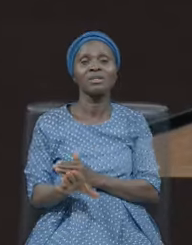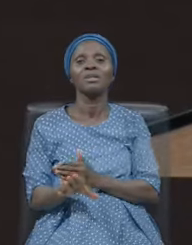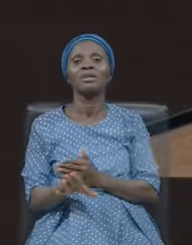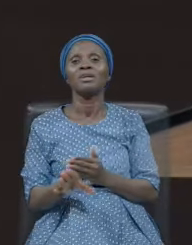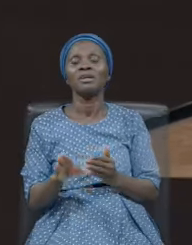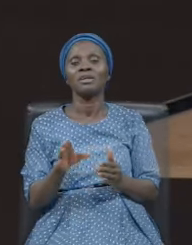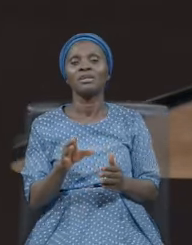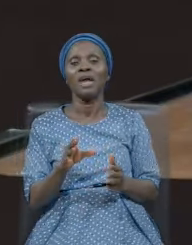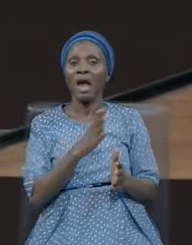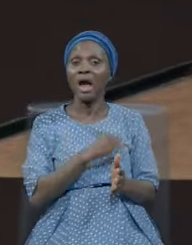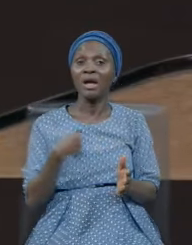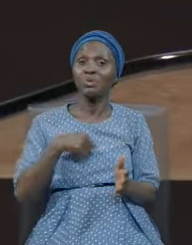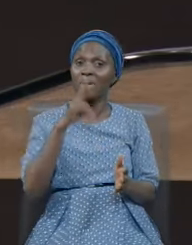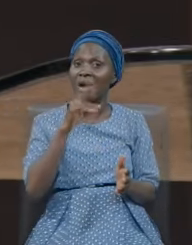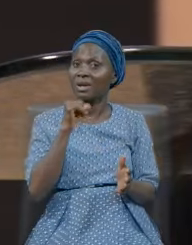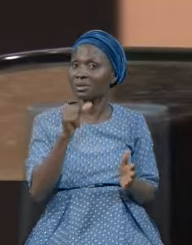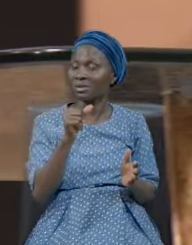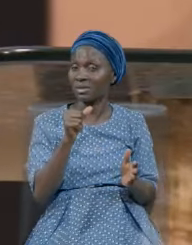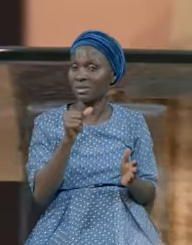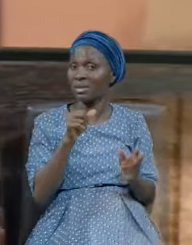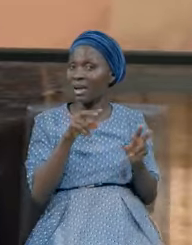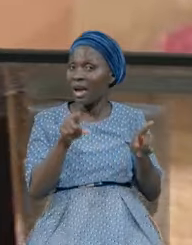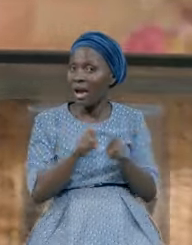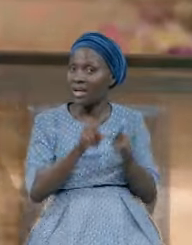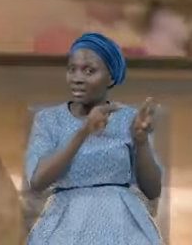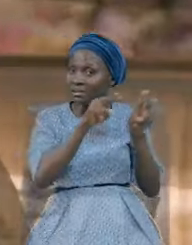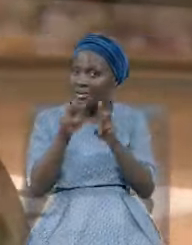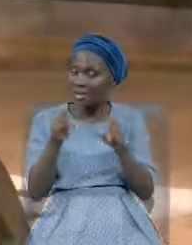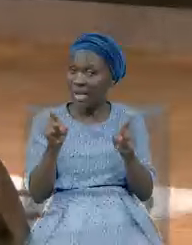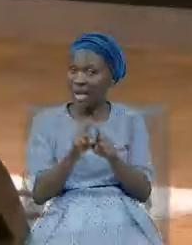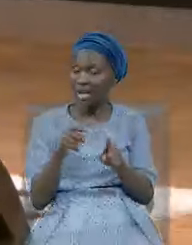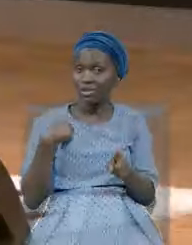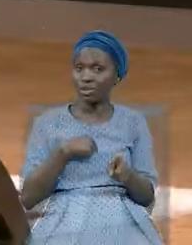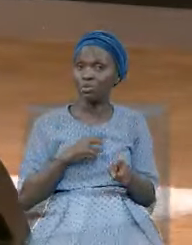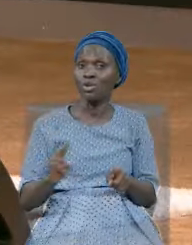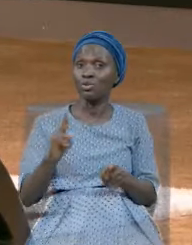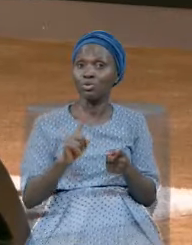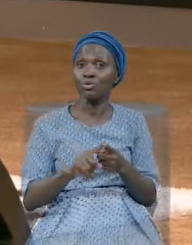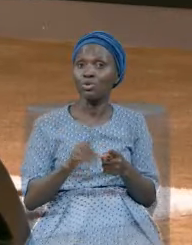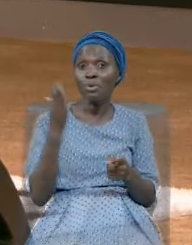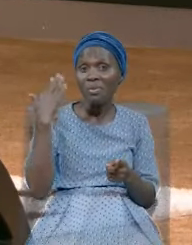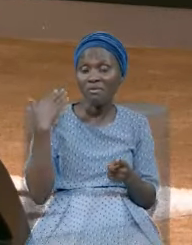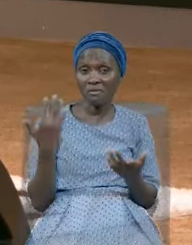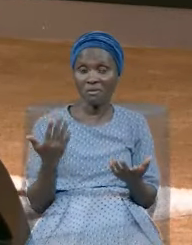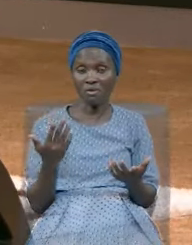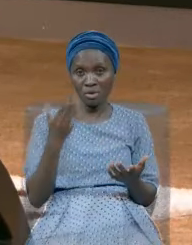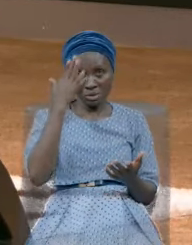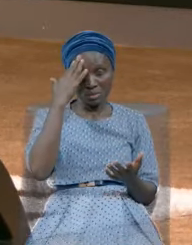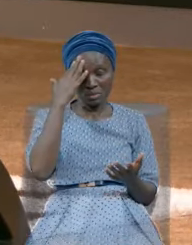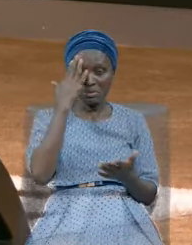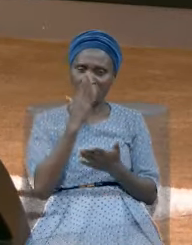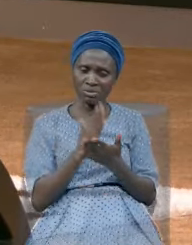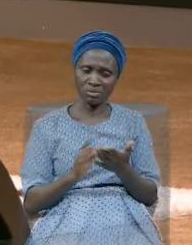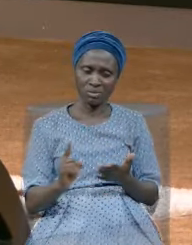even as vigilant now as we used to be. You know, somebody hears